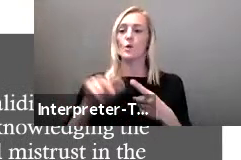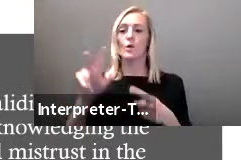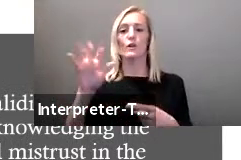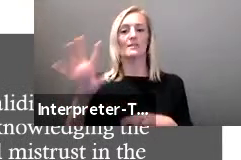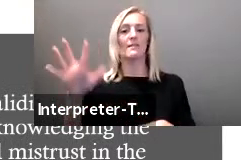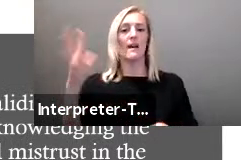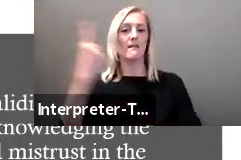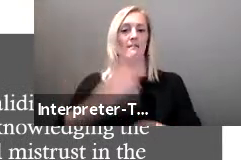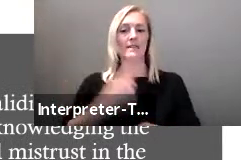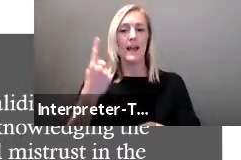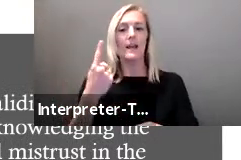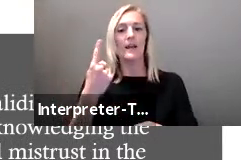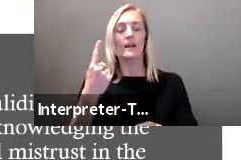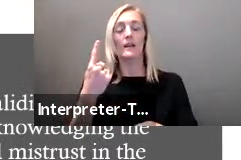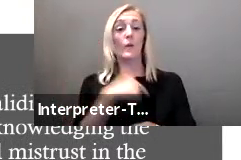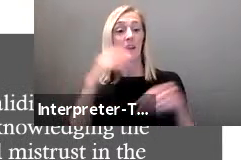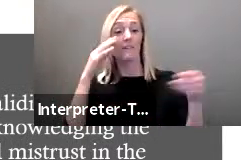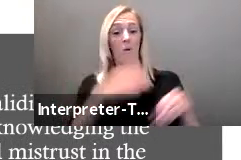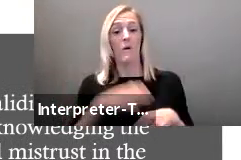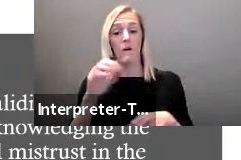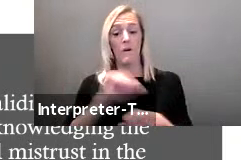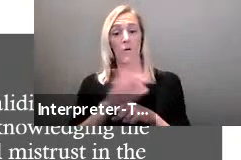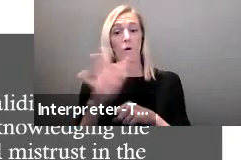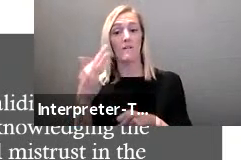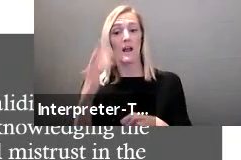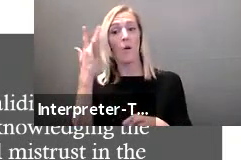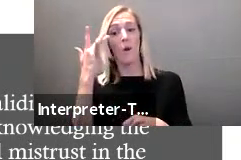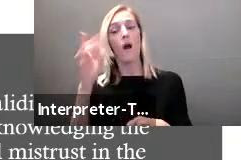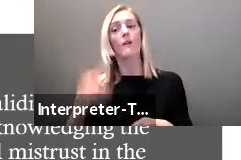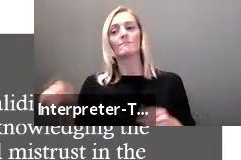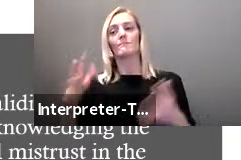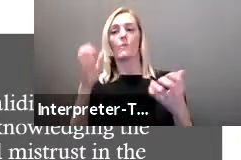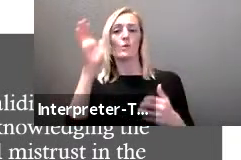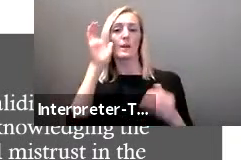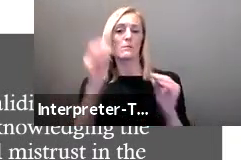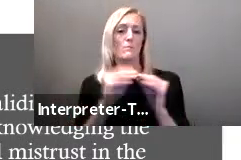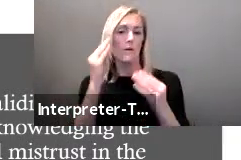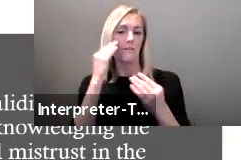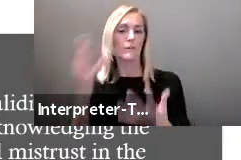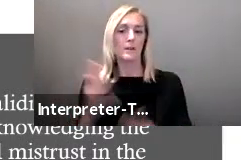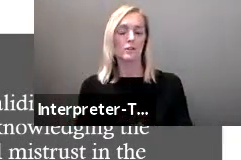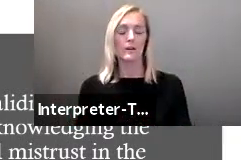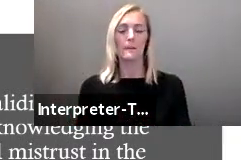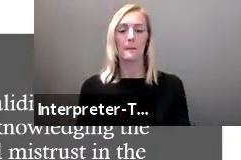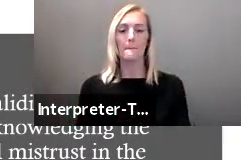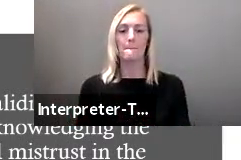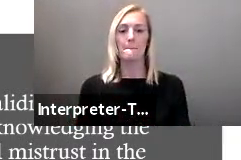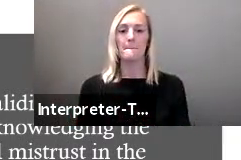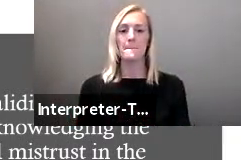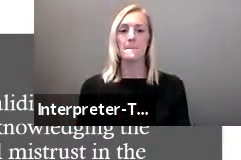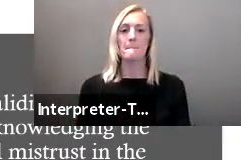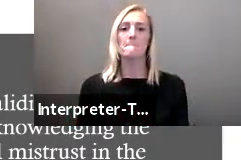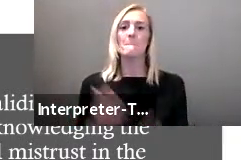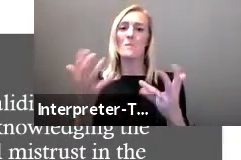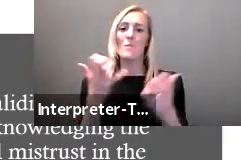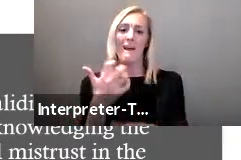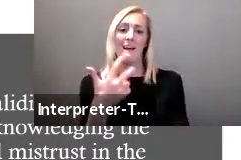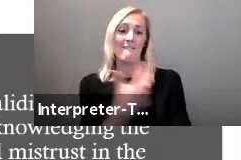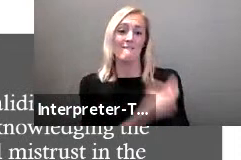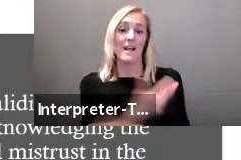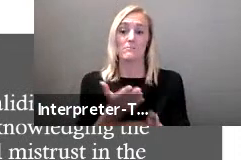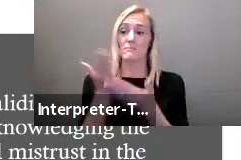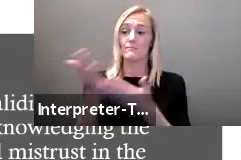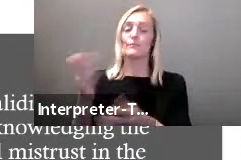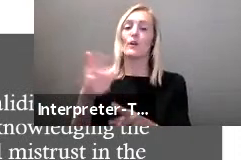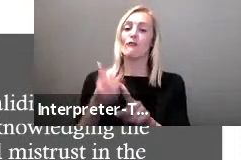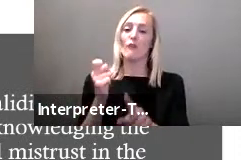that on COVID-19 because they said that they wanted to hear more information. They want these vaccine recommendations to come from their trusted